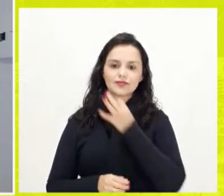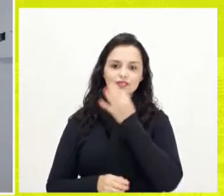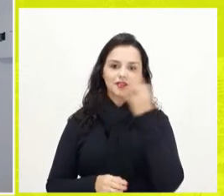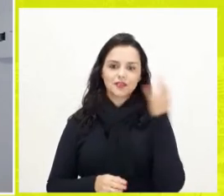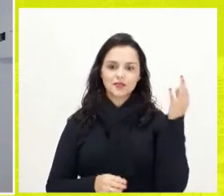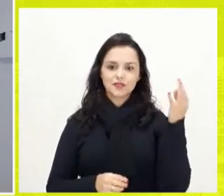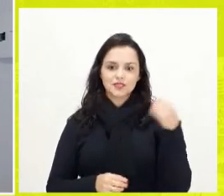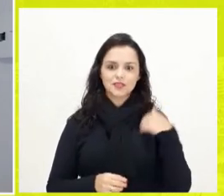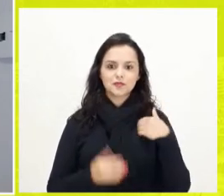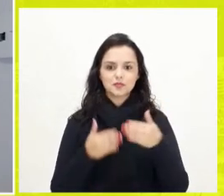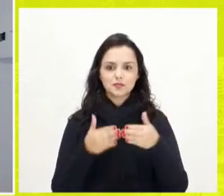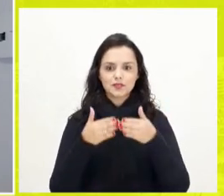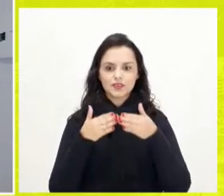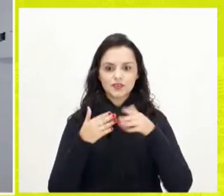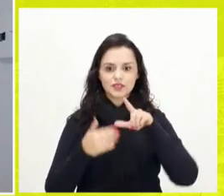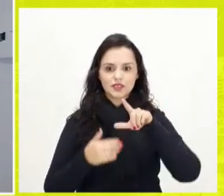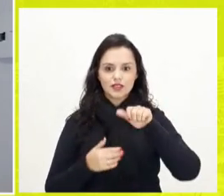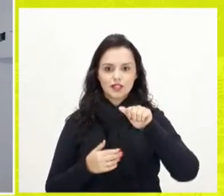great